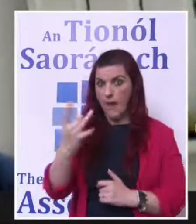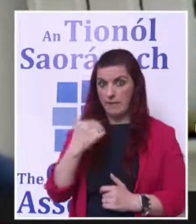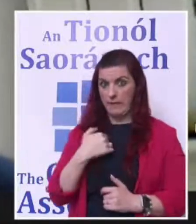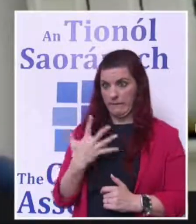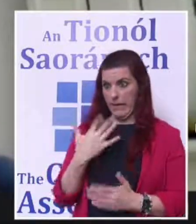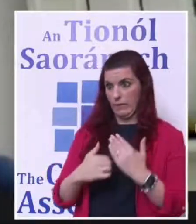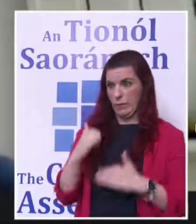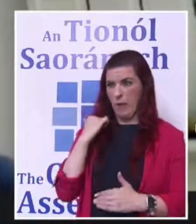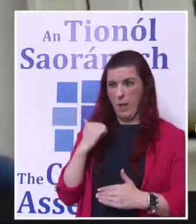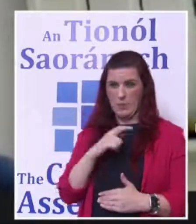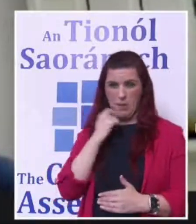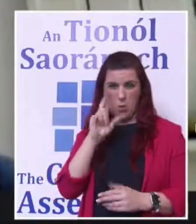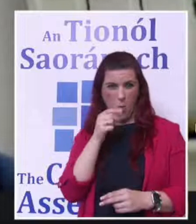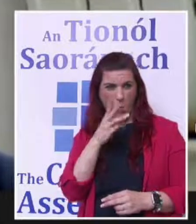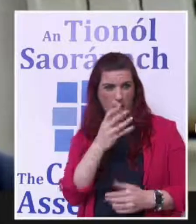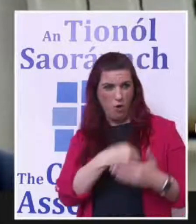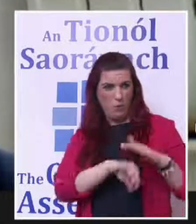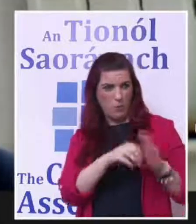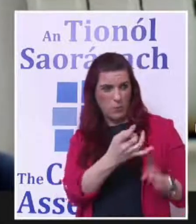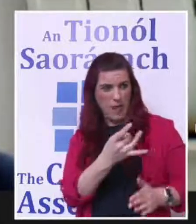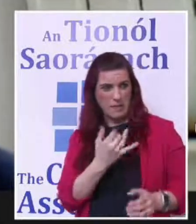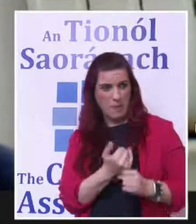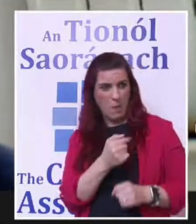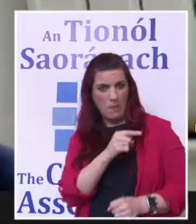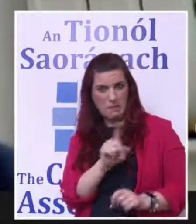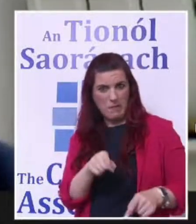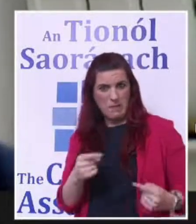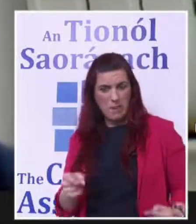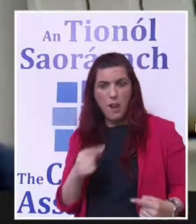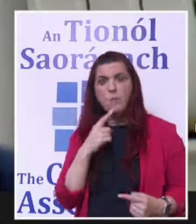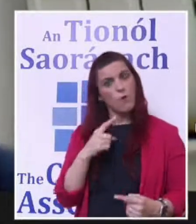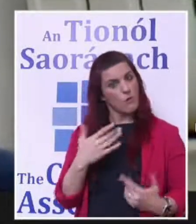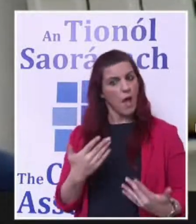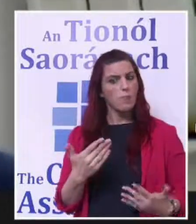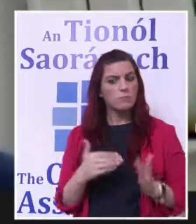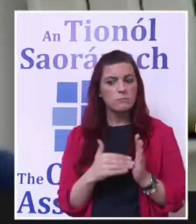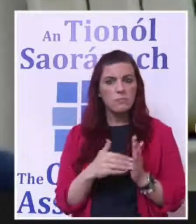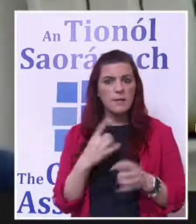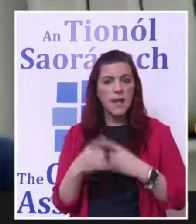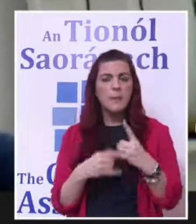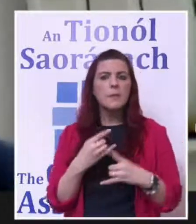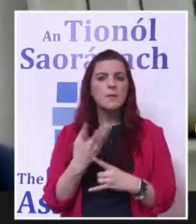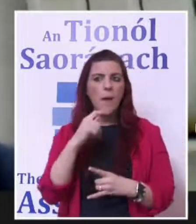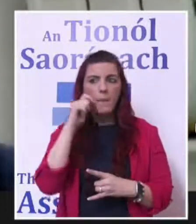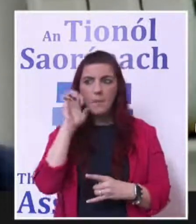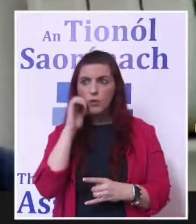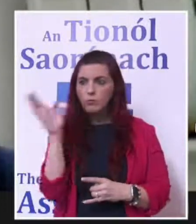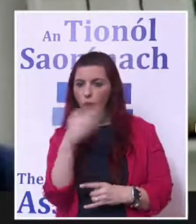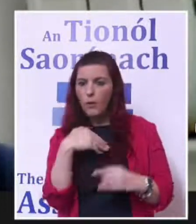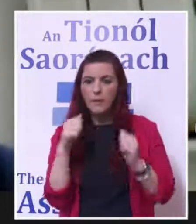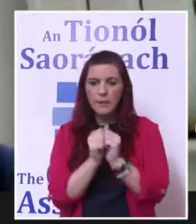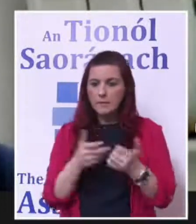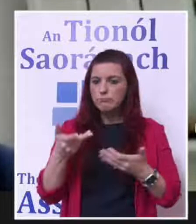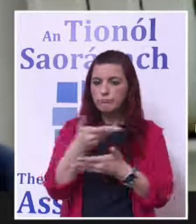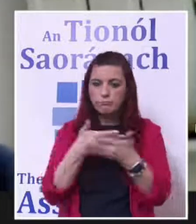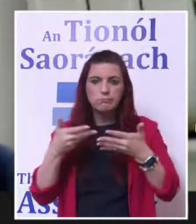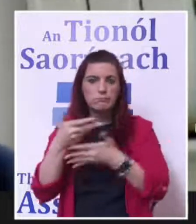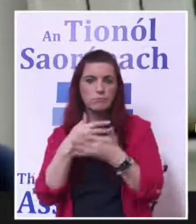thought it completely impossible. So I think the fact that you're meeting and existing and